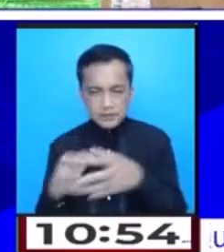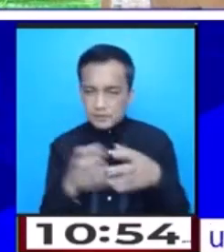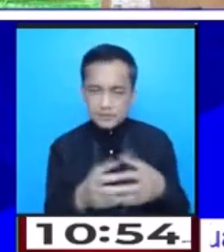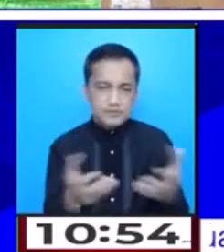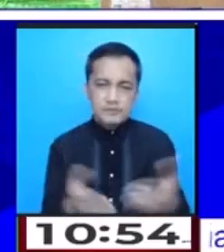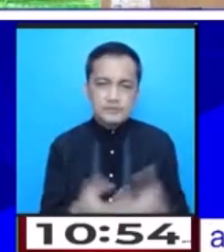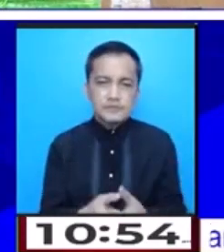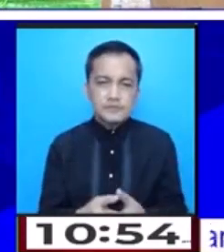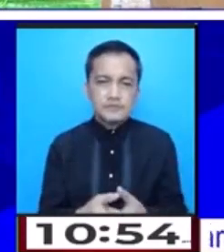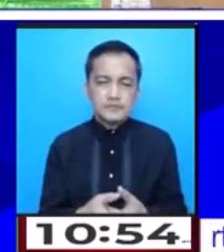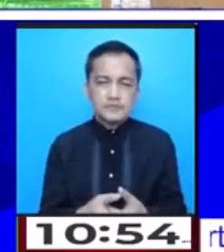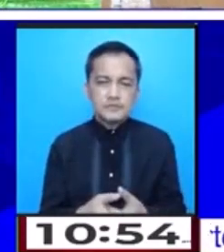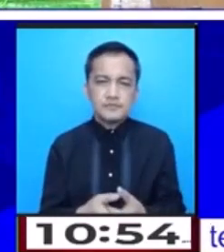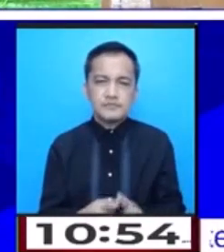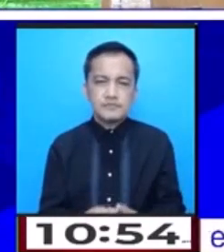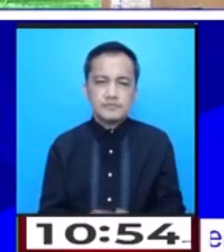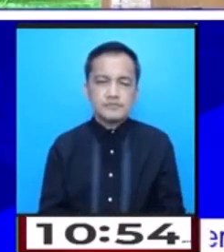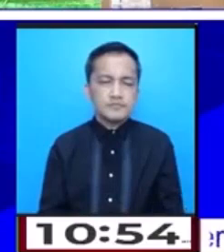to be a major,